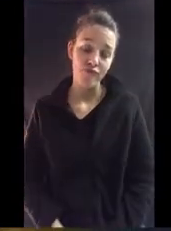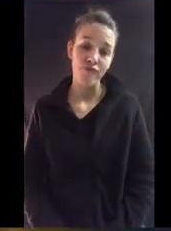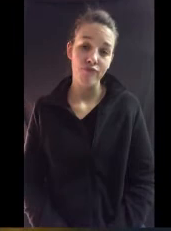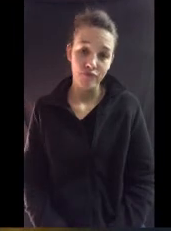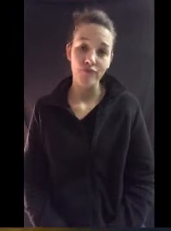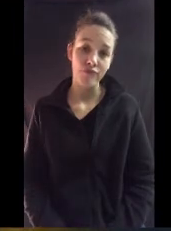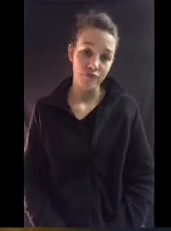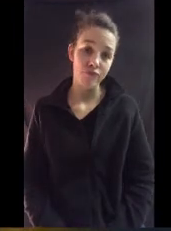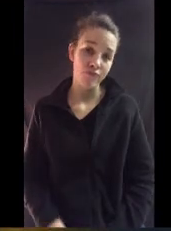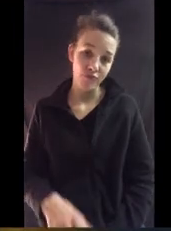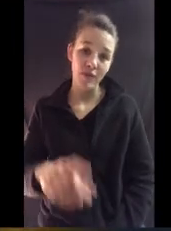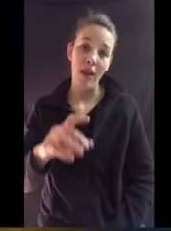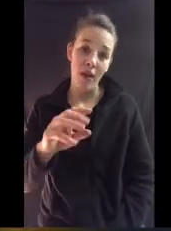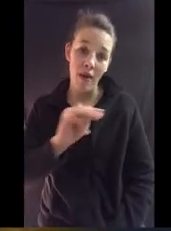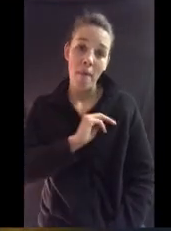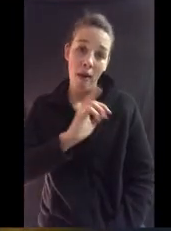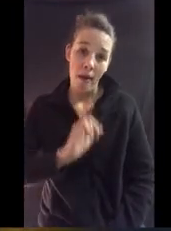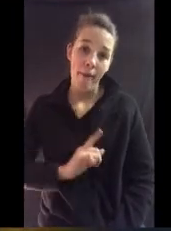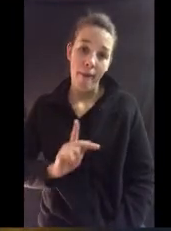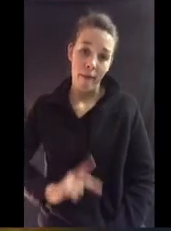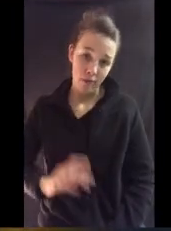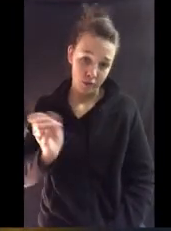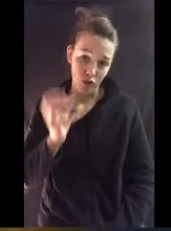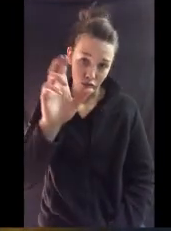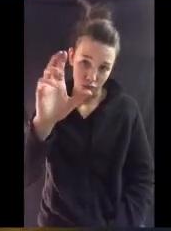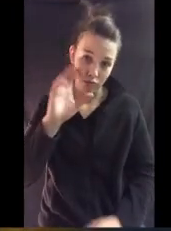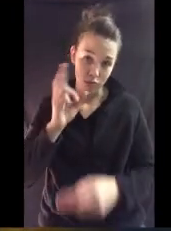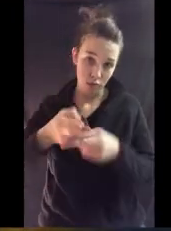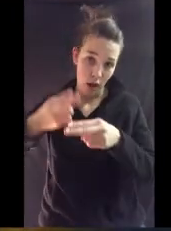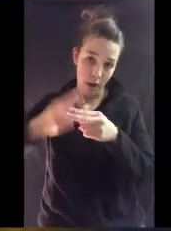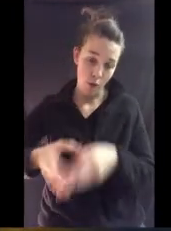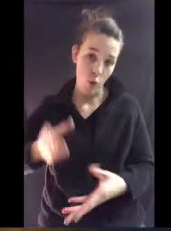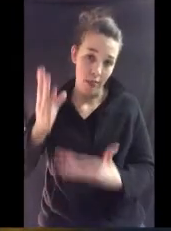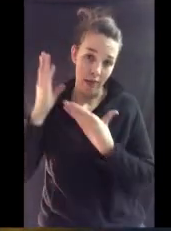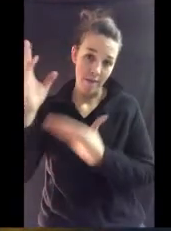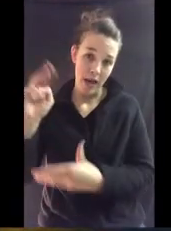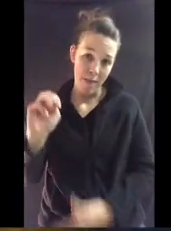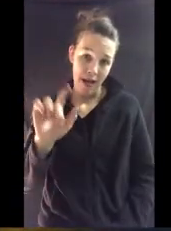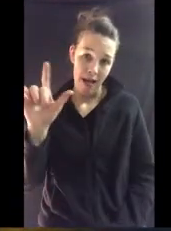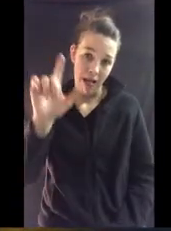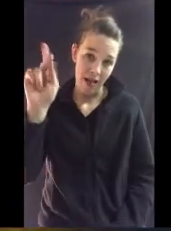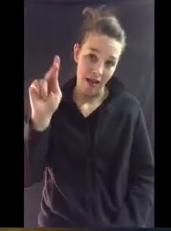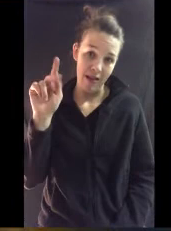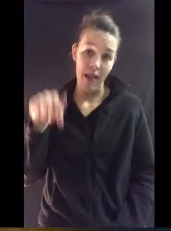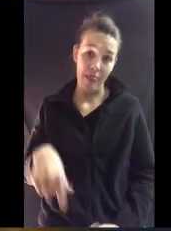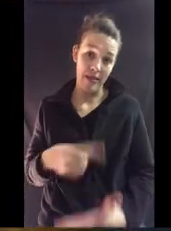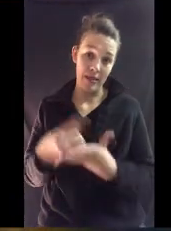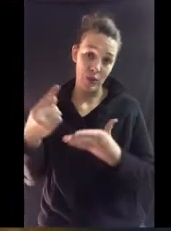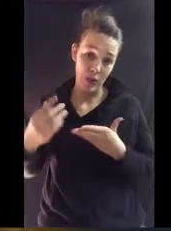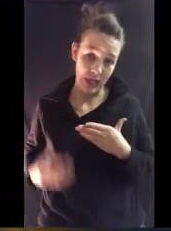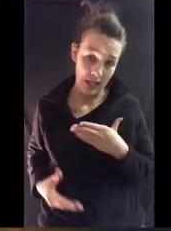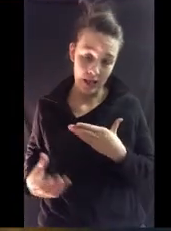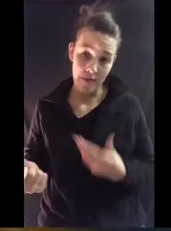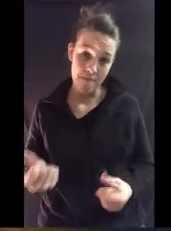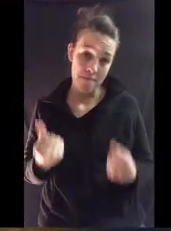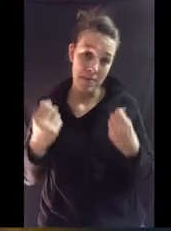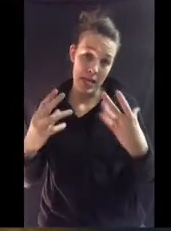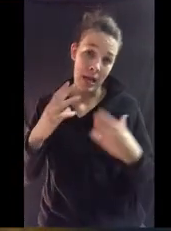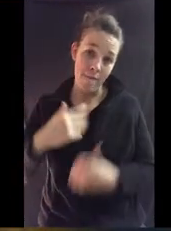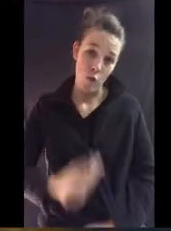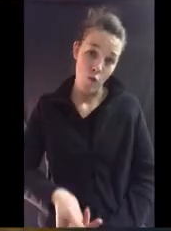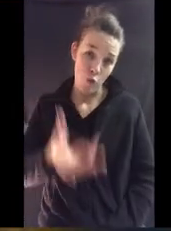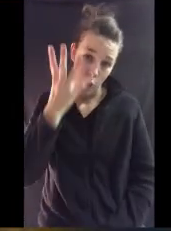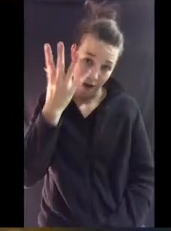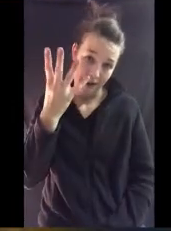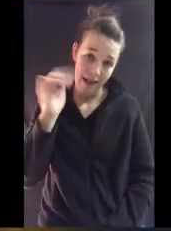today, when Reverend Dr. Martin King's name is mentioned, or we lift up MLK on this weekend,